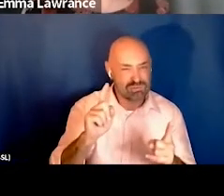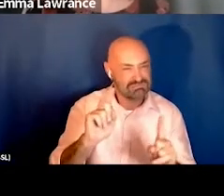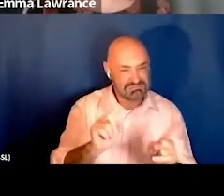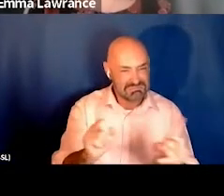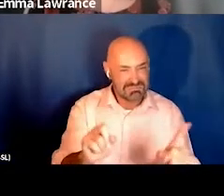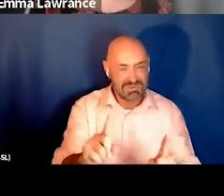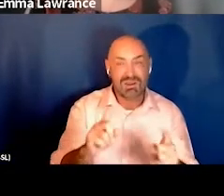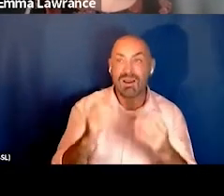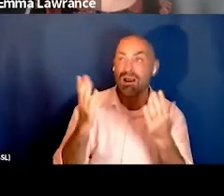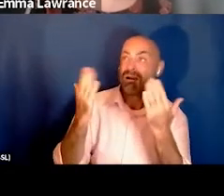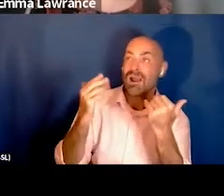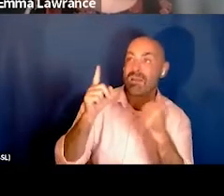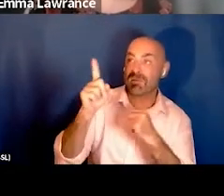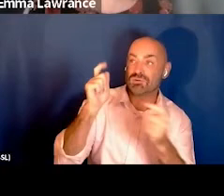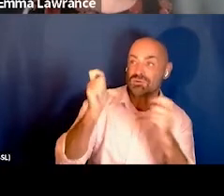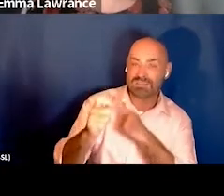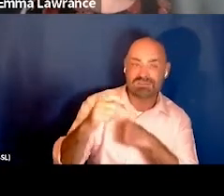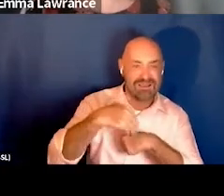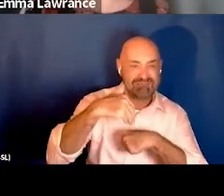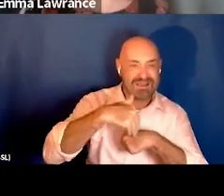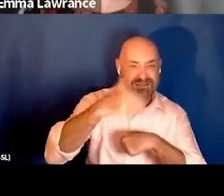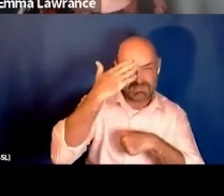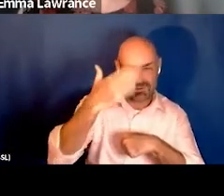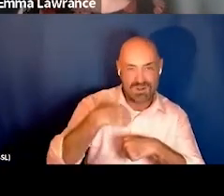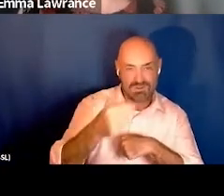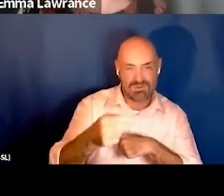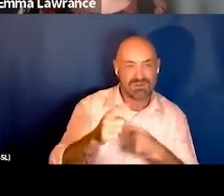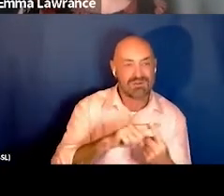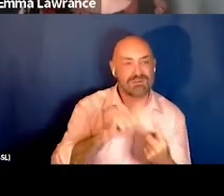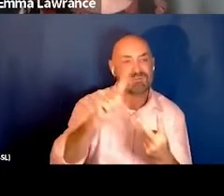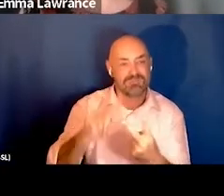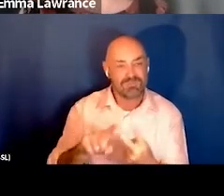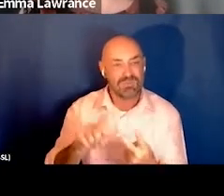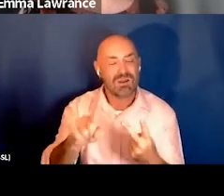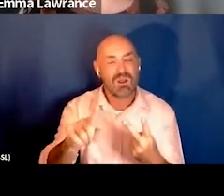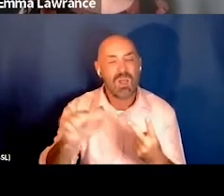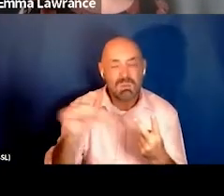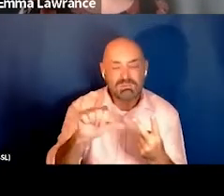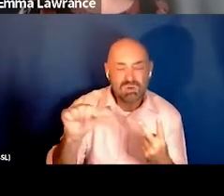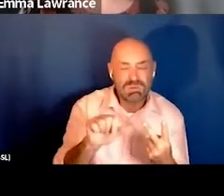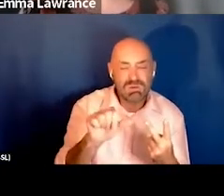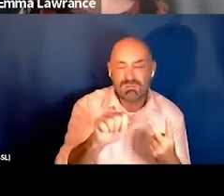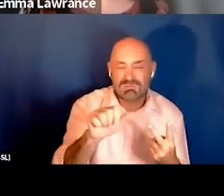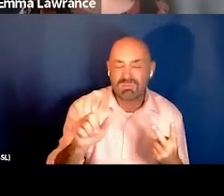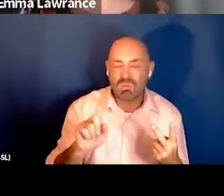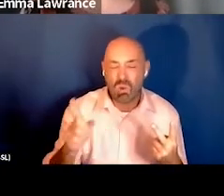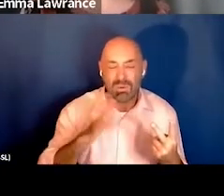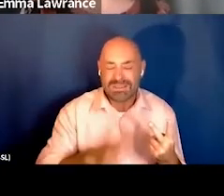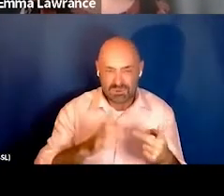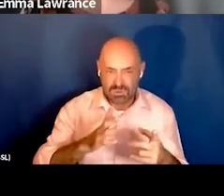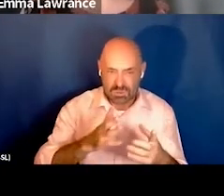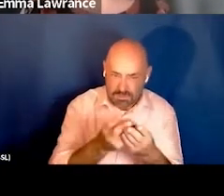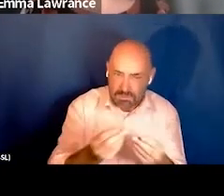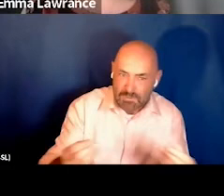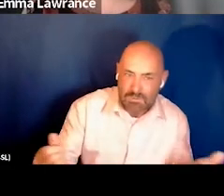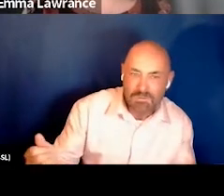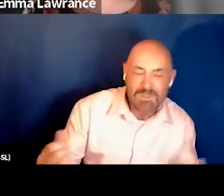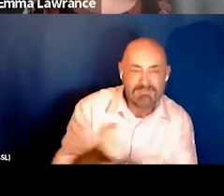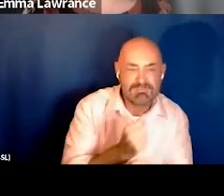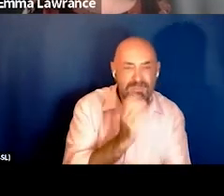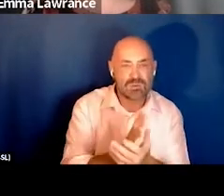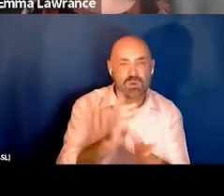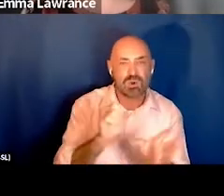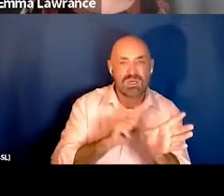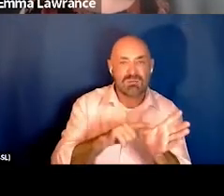change interconnects with mental health, and outline the problem and the need we need to address urgently to safeguard children and young people's